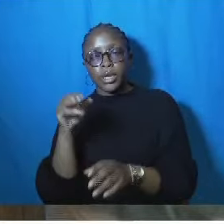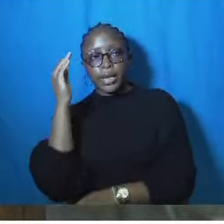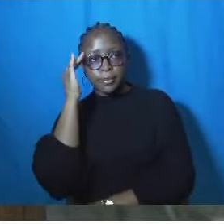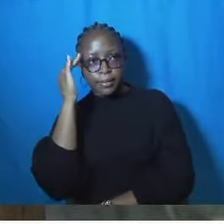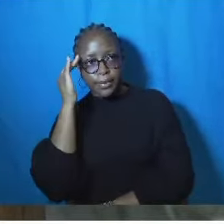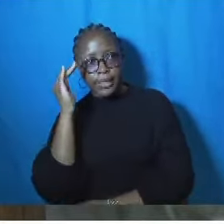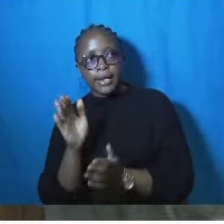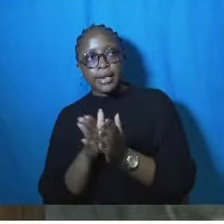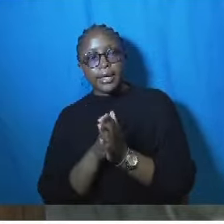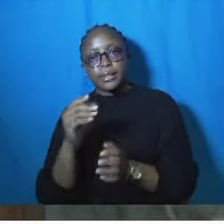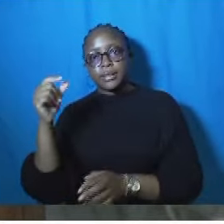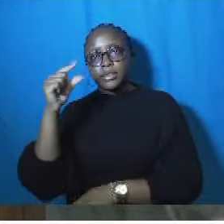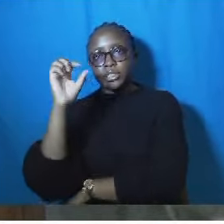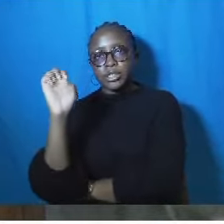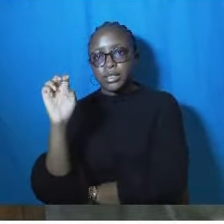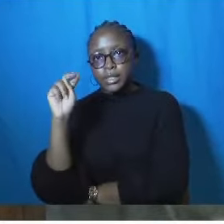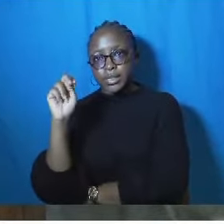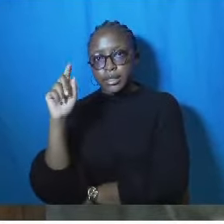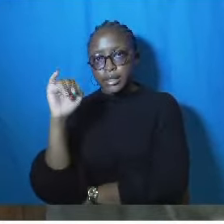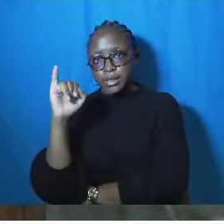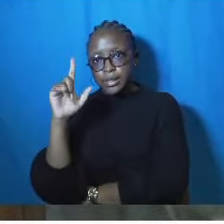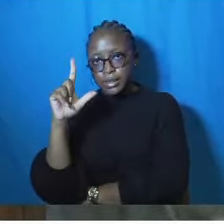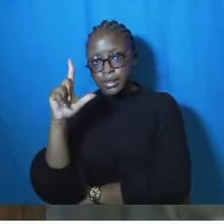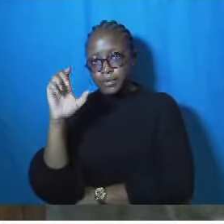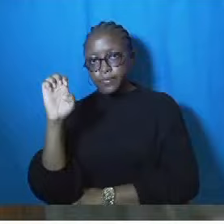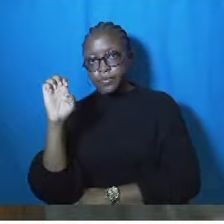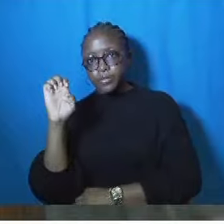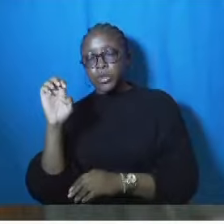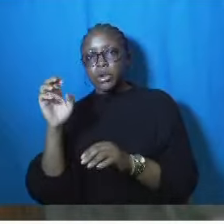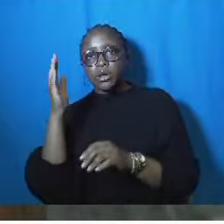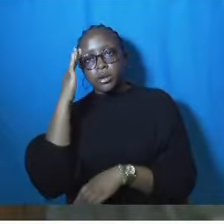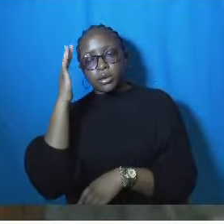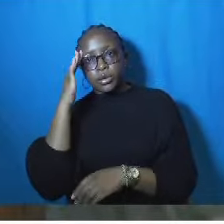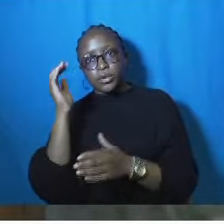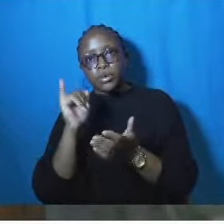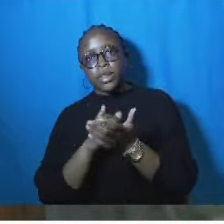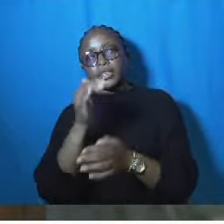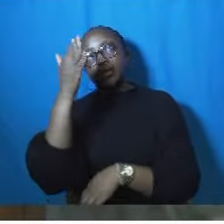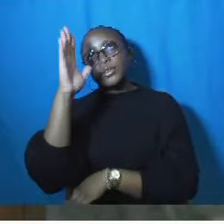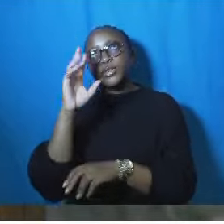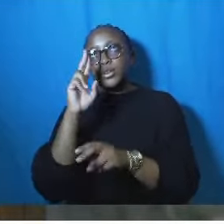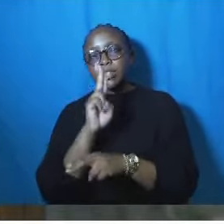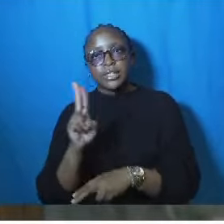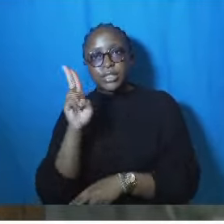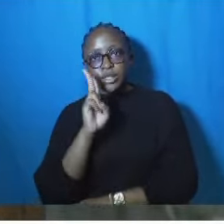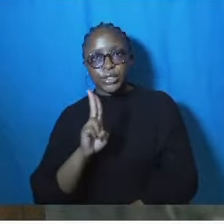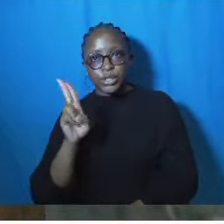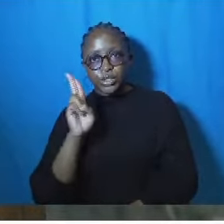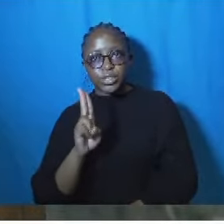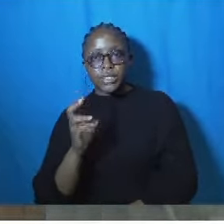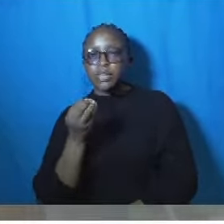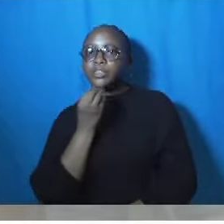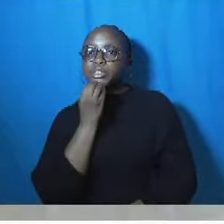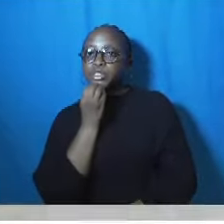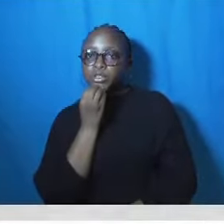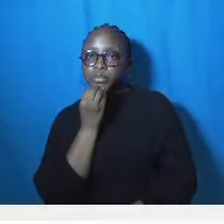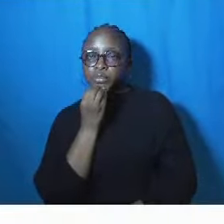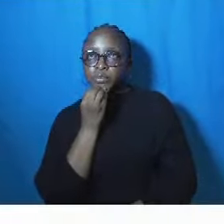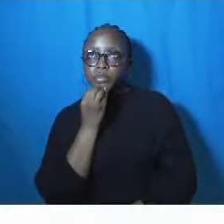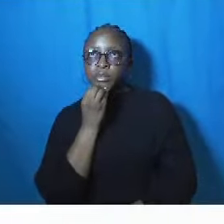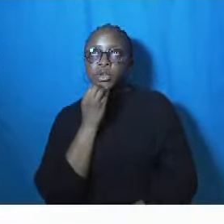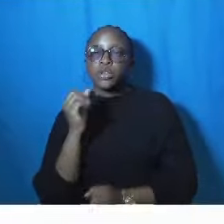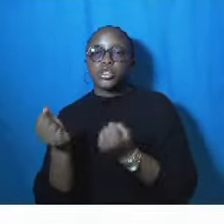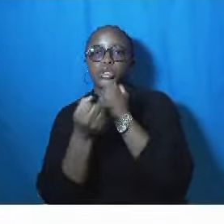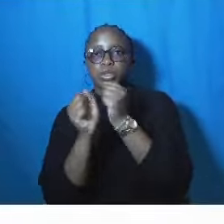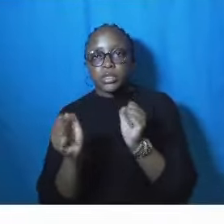Jews as the channel to reach the world. Yes, salvation to the Jew first, but then